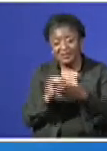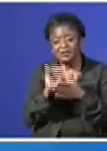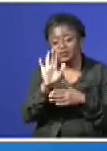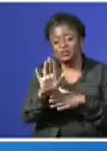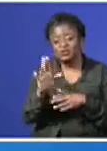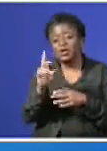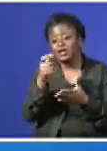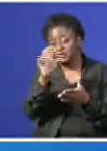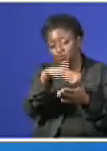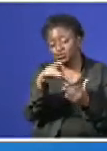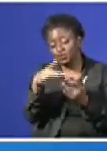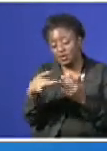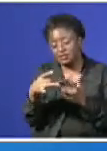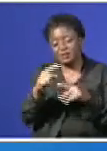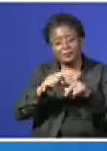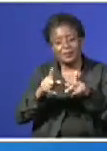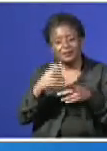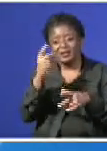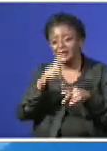that reflect